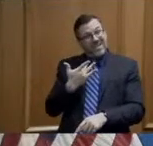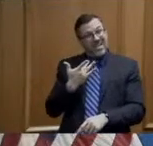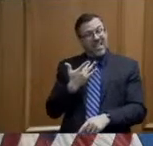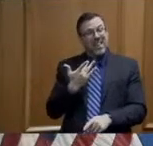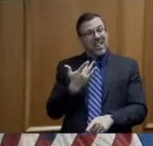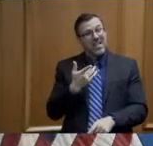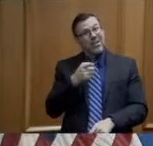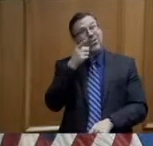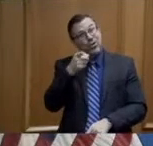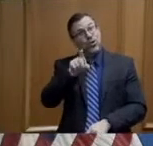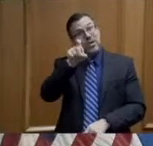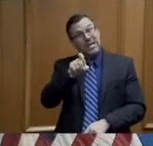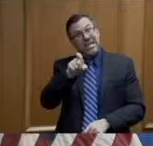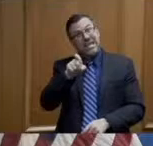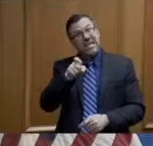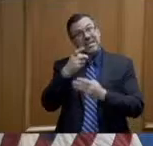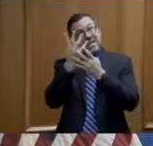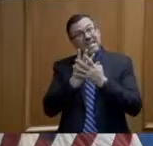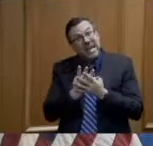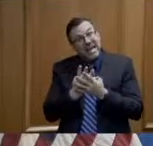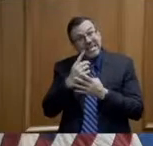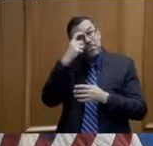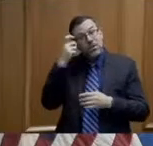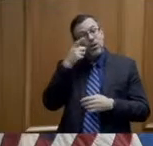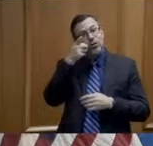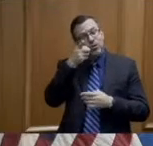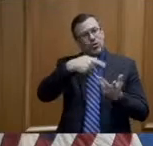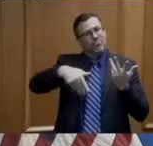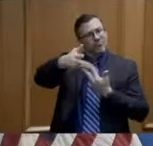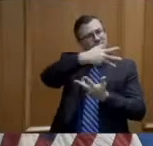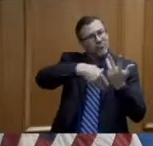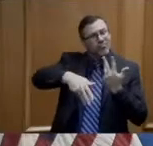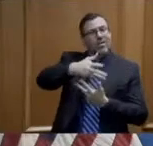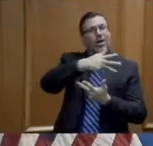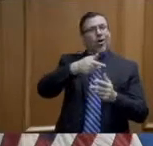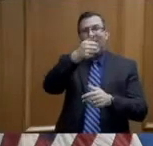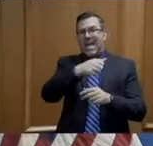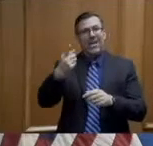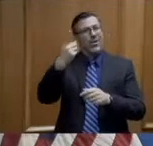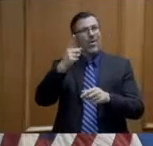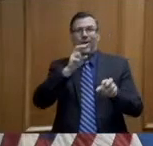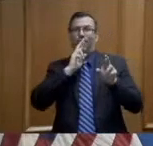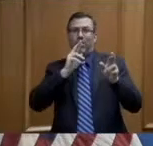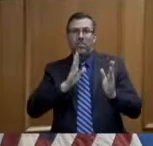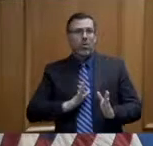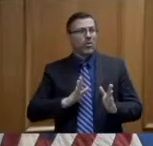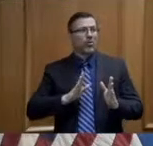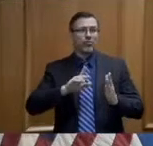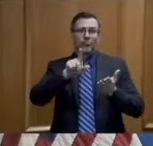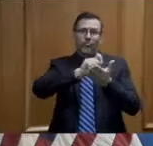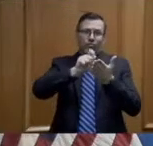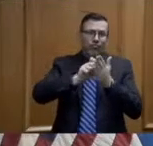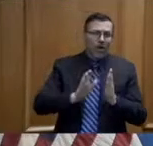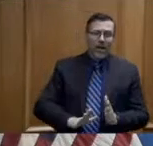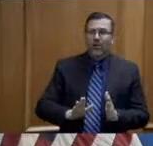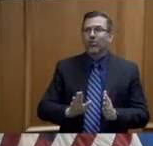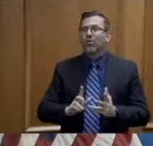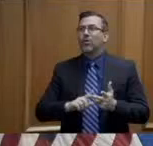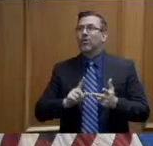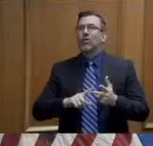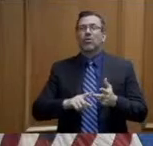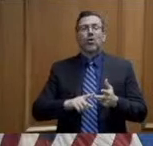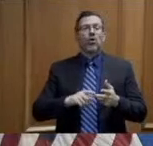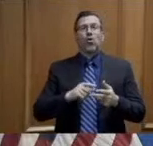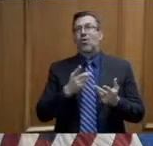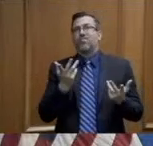your interaction with folks that, or anyone, any journalist, anyone that interacts with more